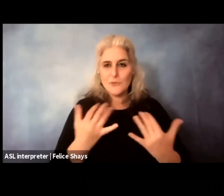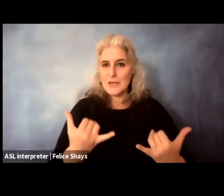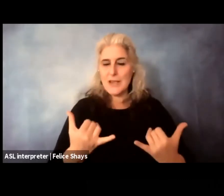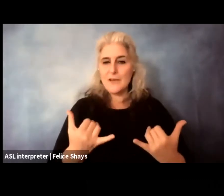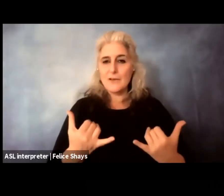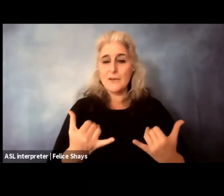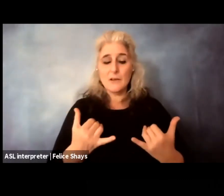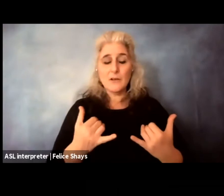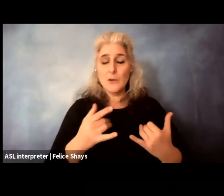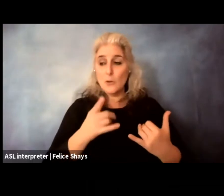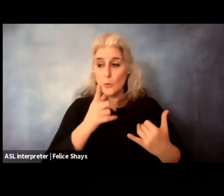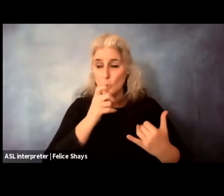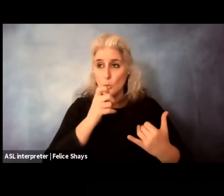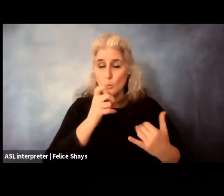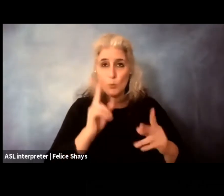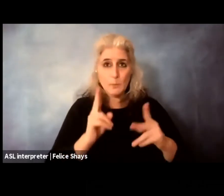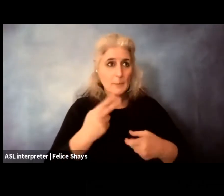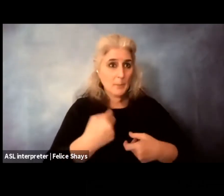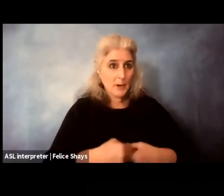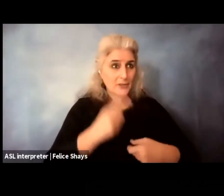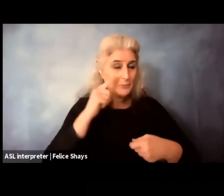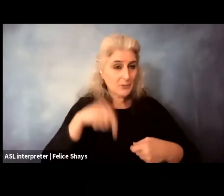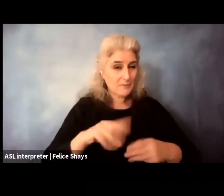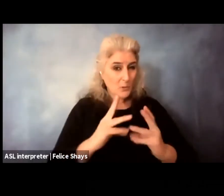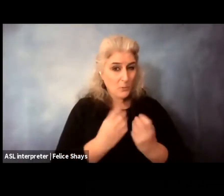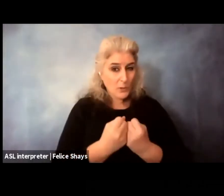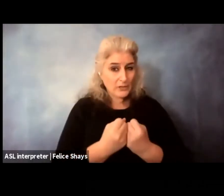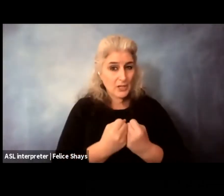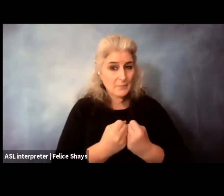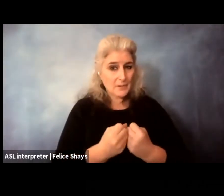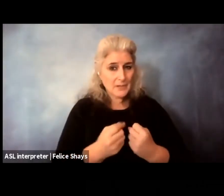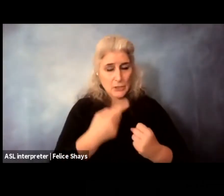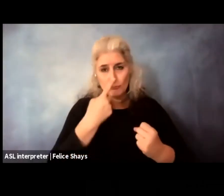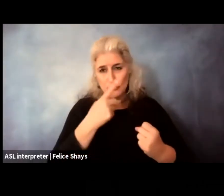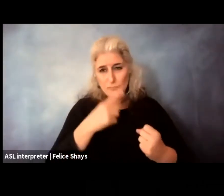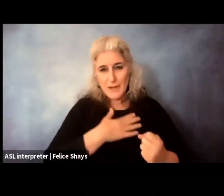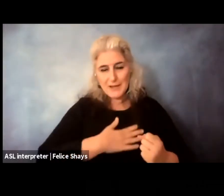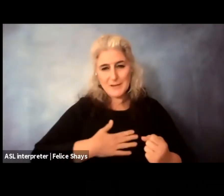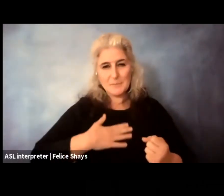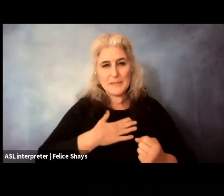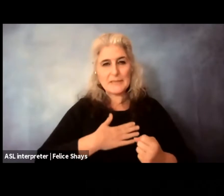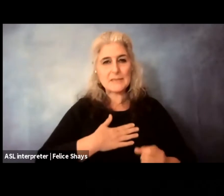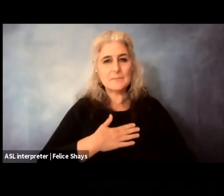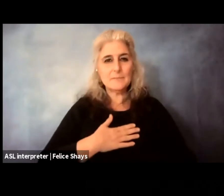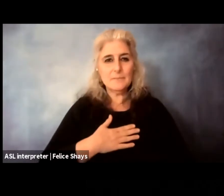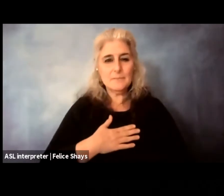the participants who are here for the workshop, would you mind actually